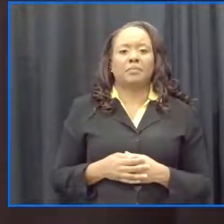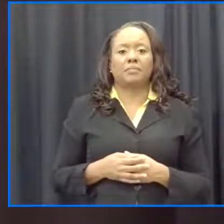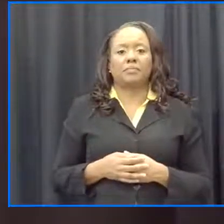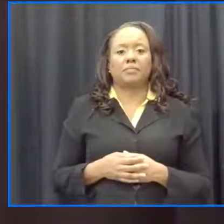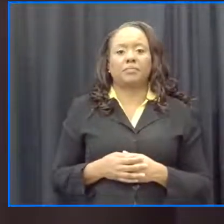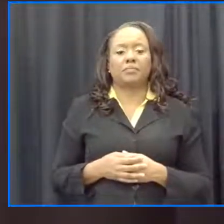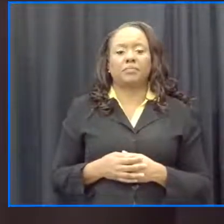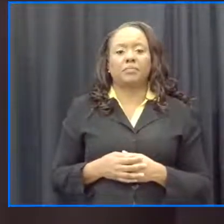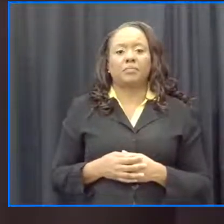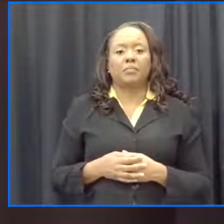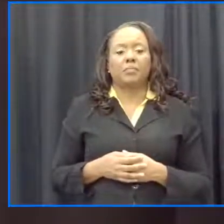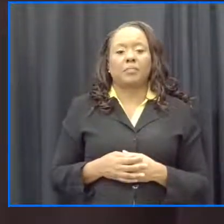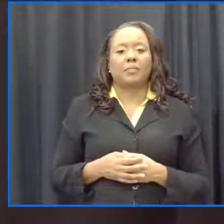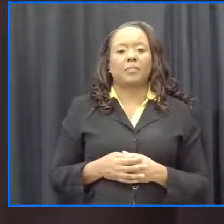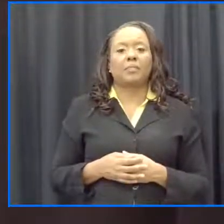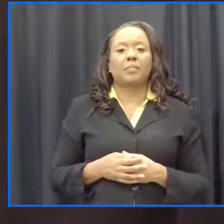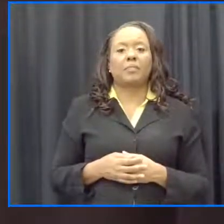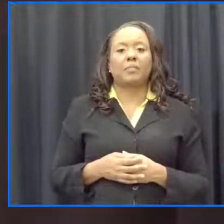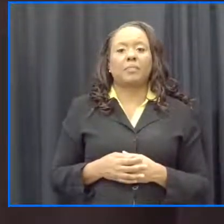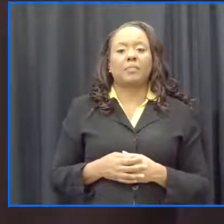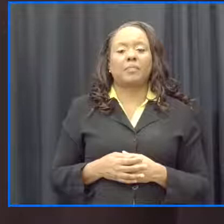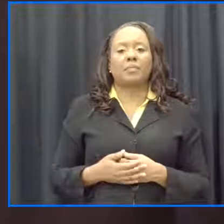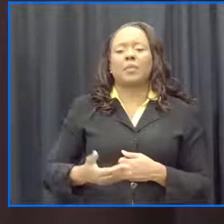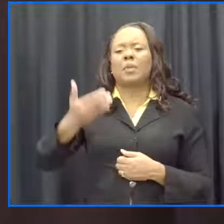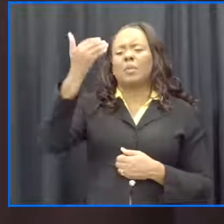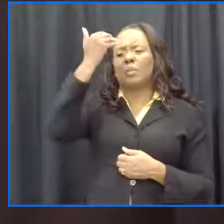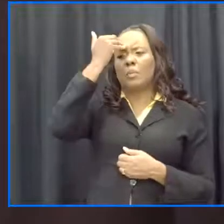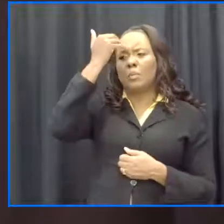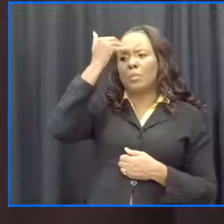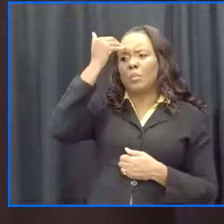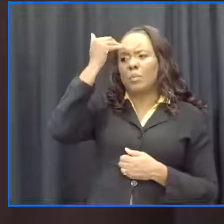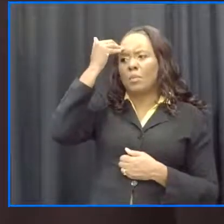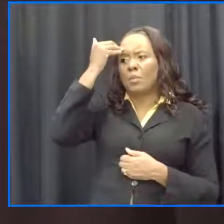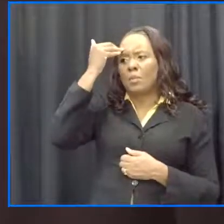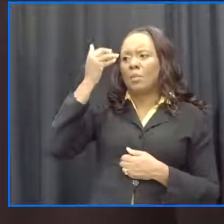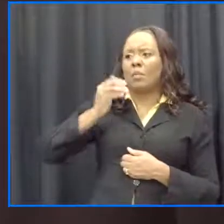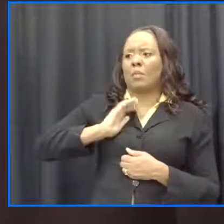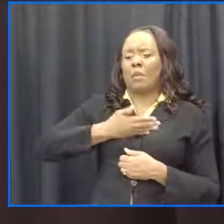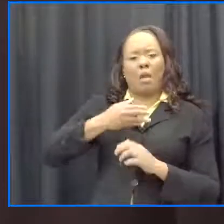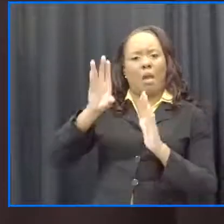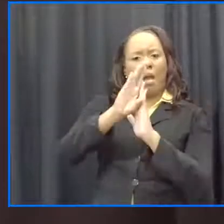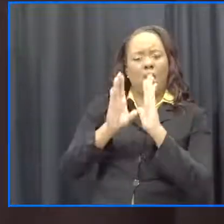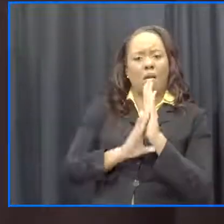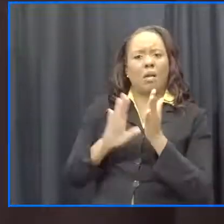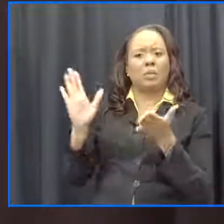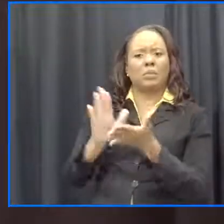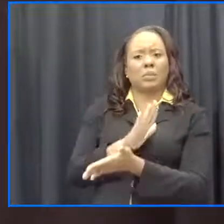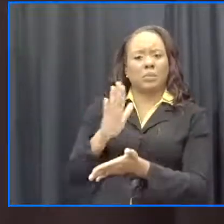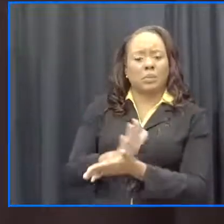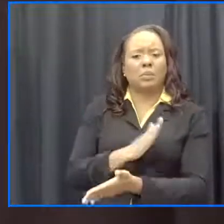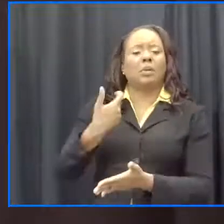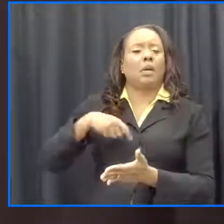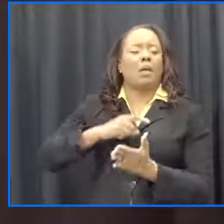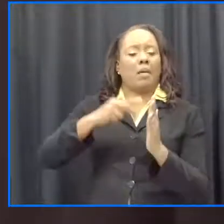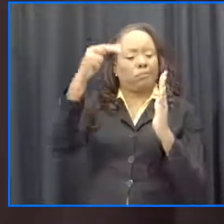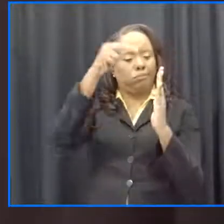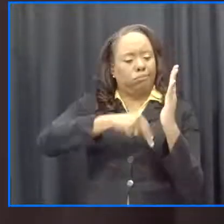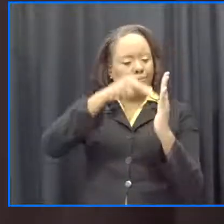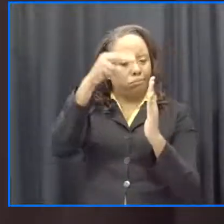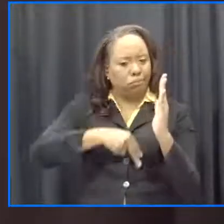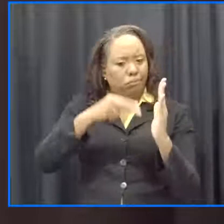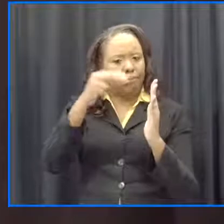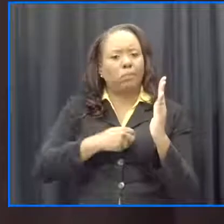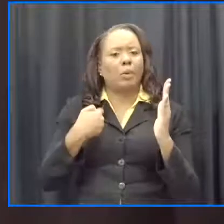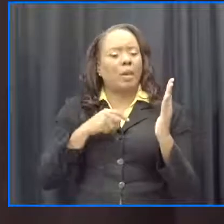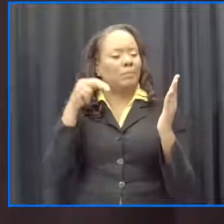No one can doubt the importance of taking a periodic hard look at that document against which whatever we do